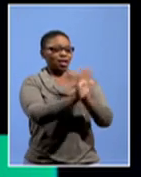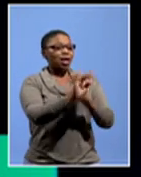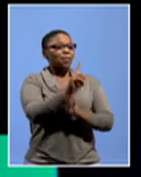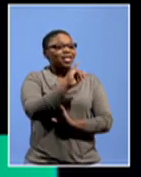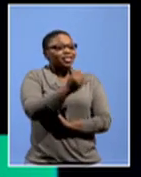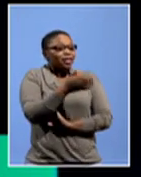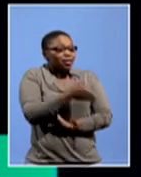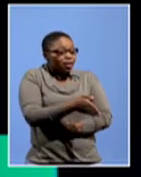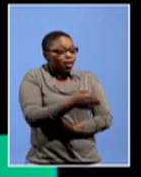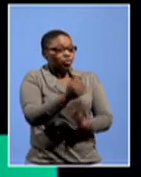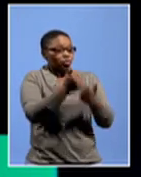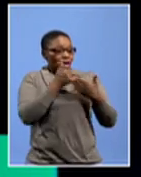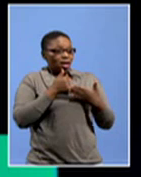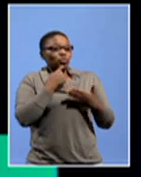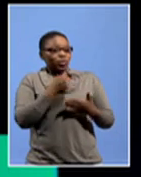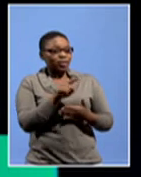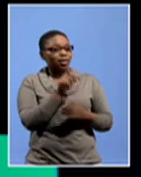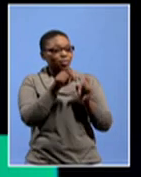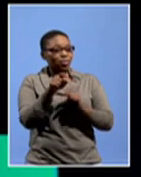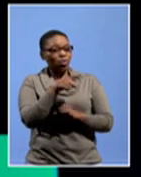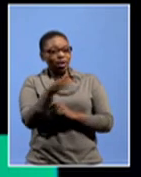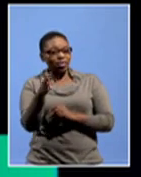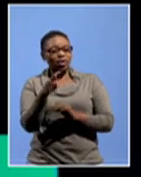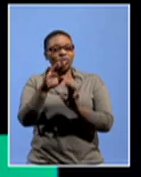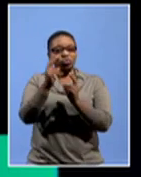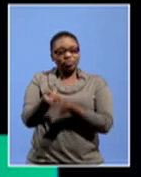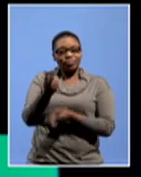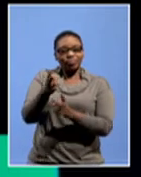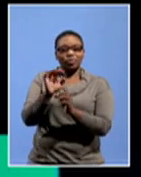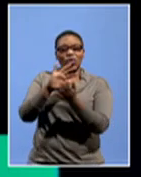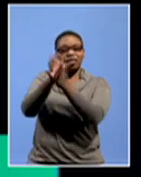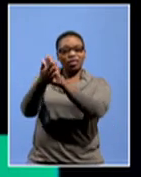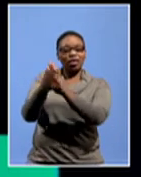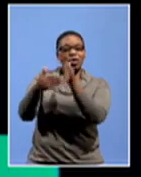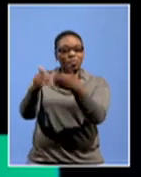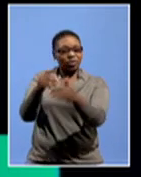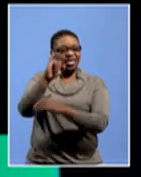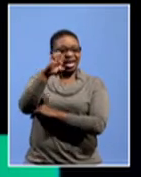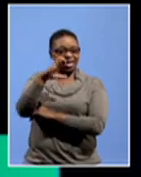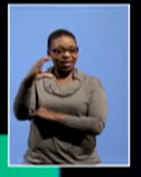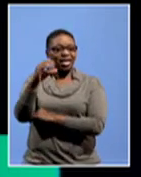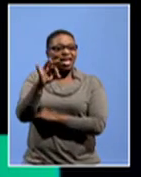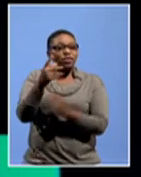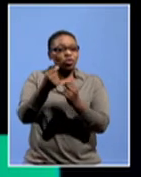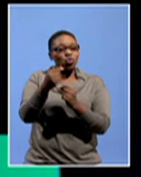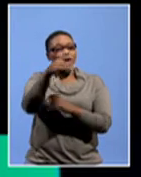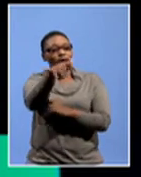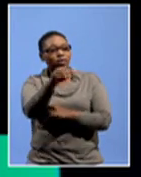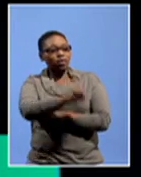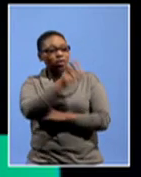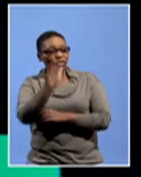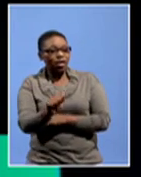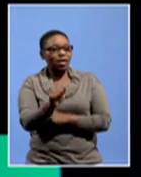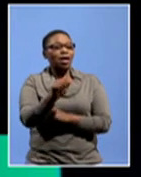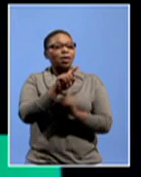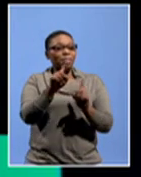do is to say people that are out there to undermine our electoral processes, if they do it from outside of South Africa or if they're doing it using the platforms. The